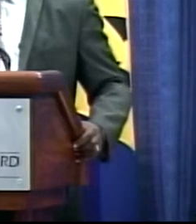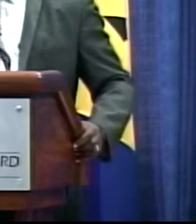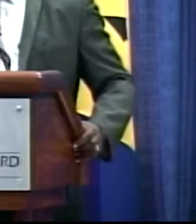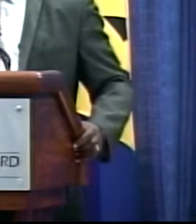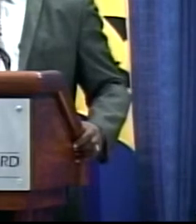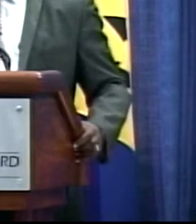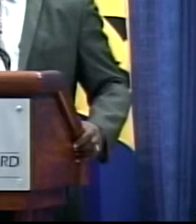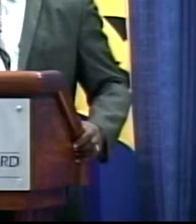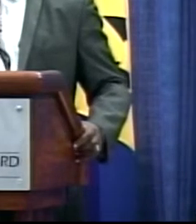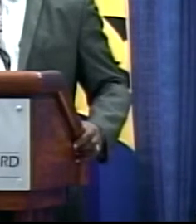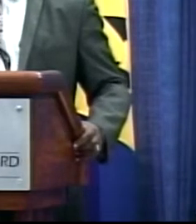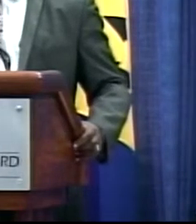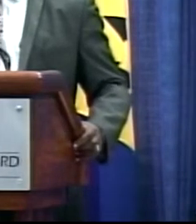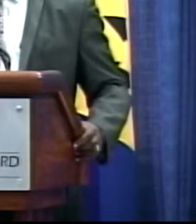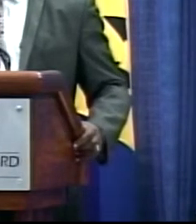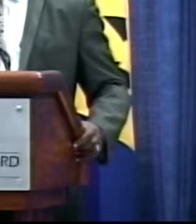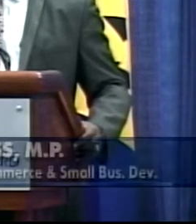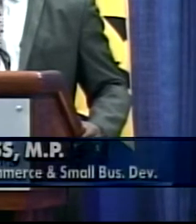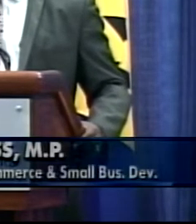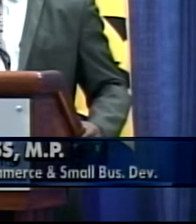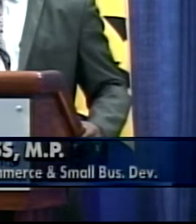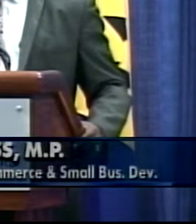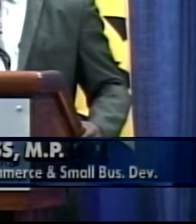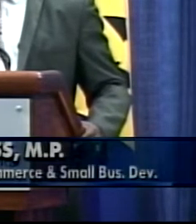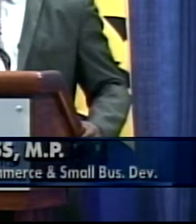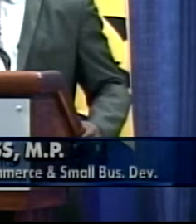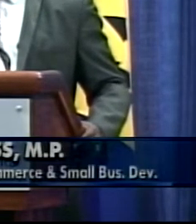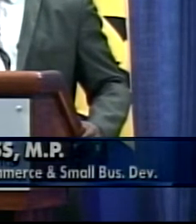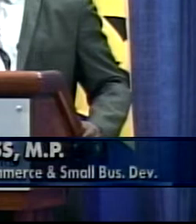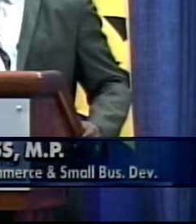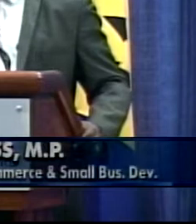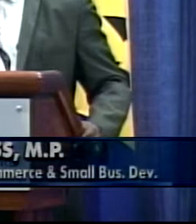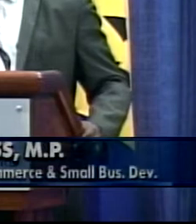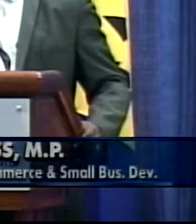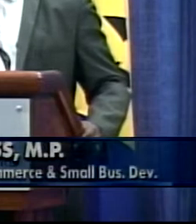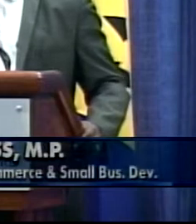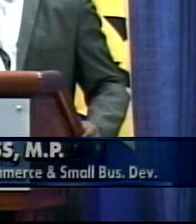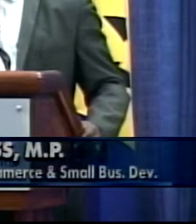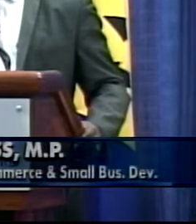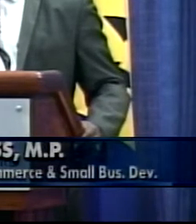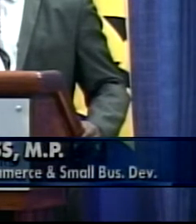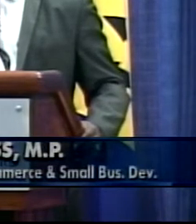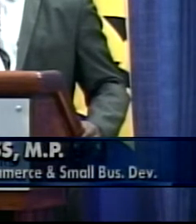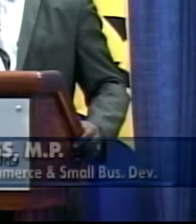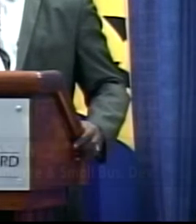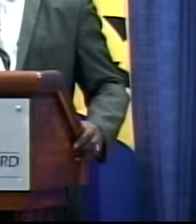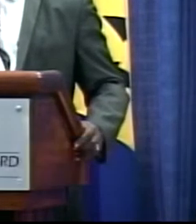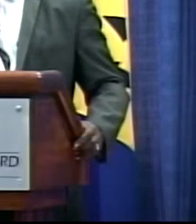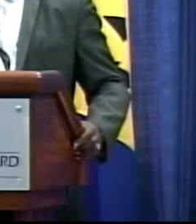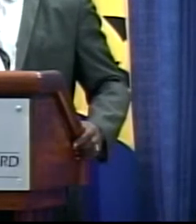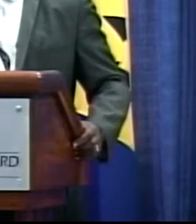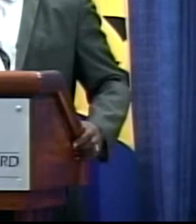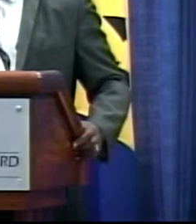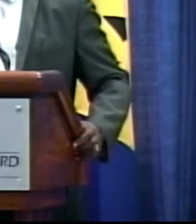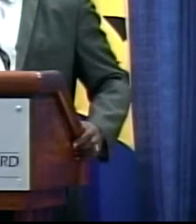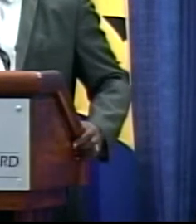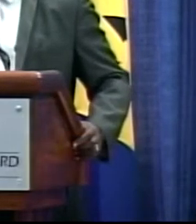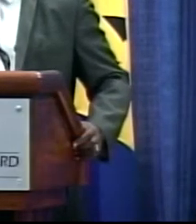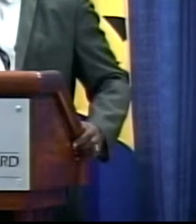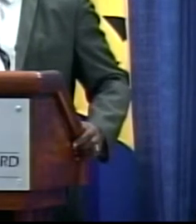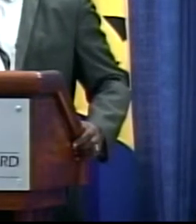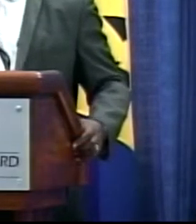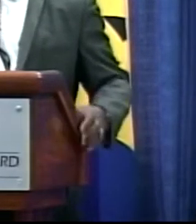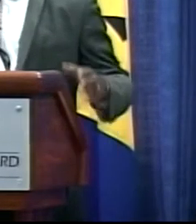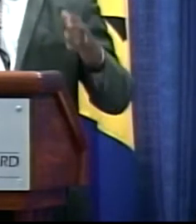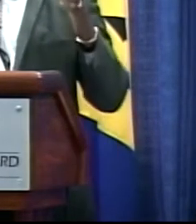steadfast with the Barbados brand. It must be a brand that is high quality and high value. People, when they hear something made in